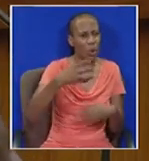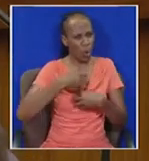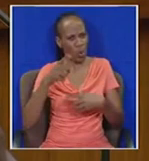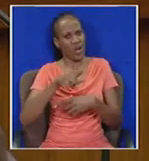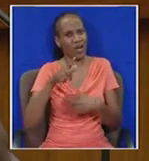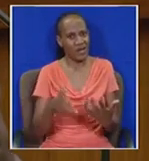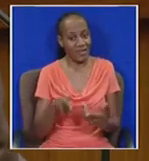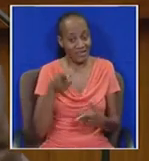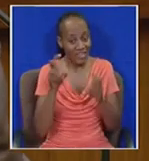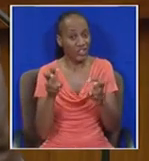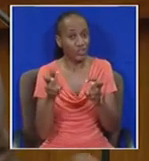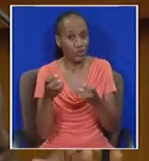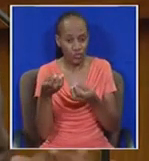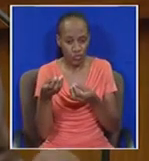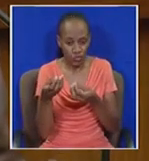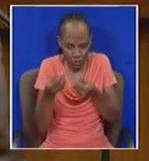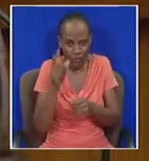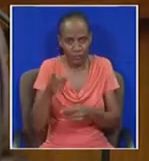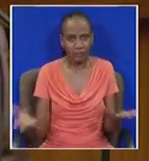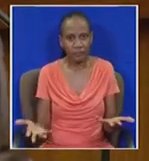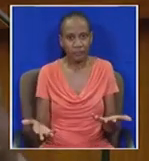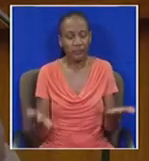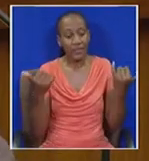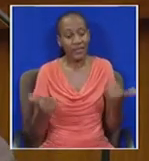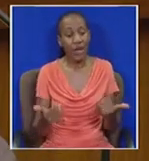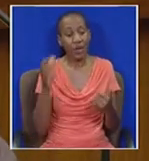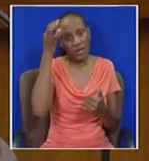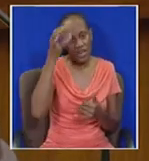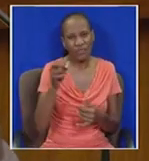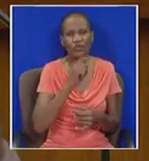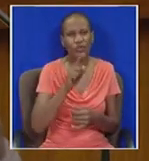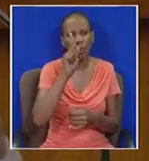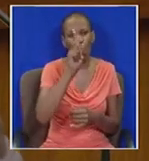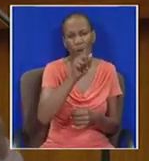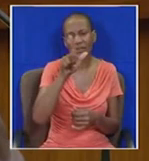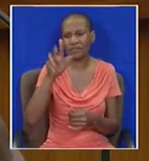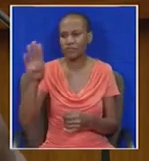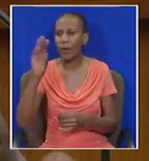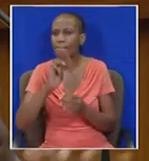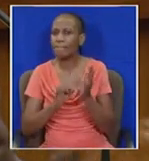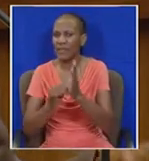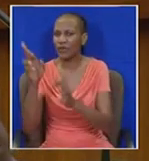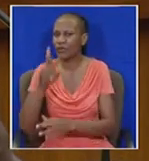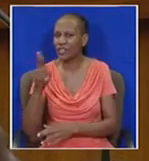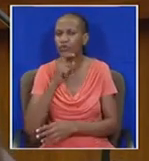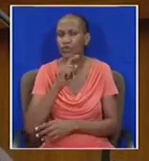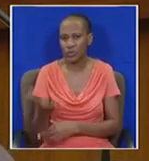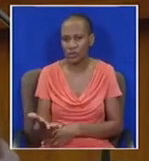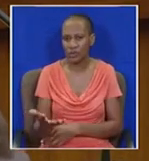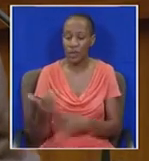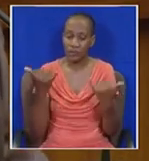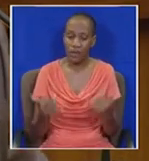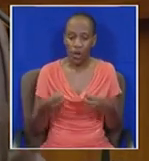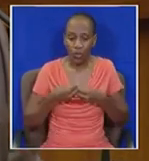of the Valuer General, saving our government not less than 174 million, the introduction of the